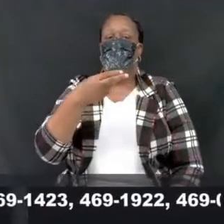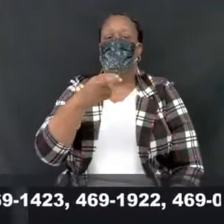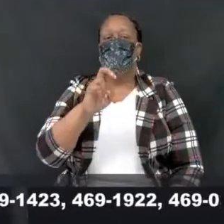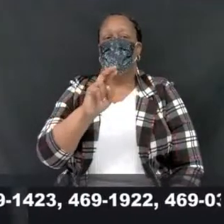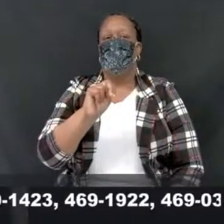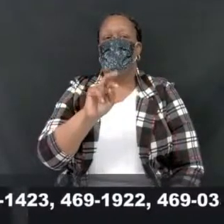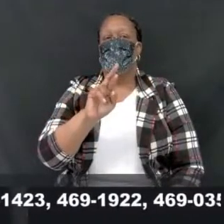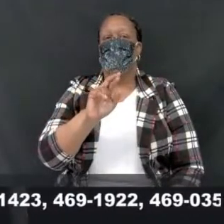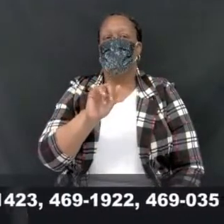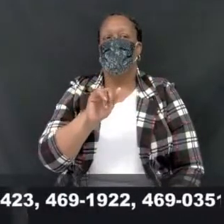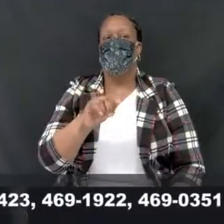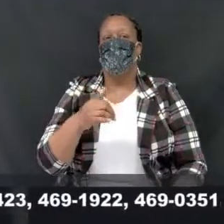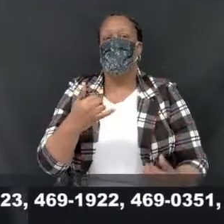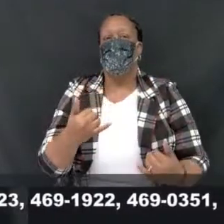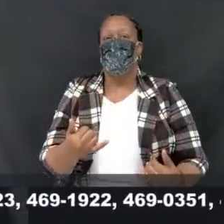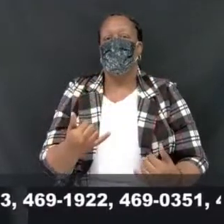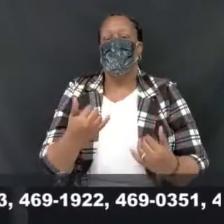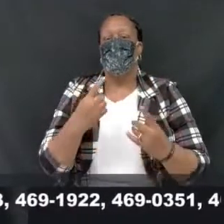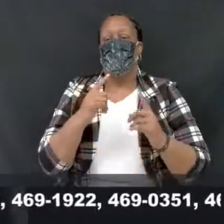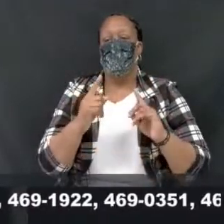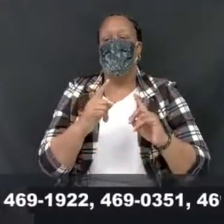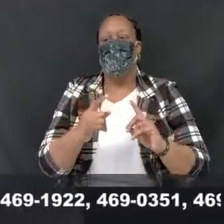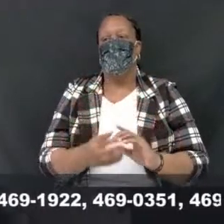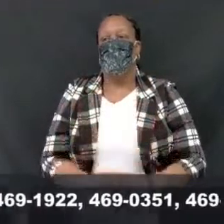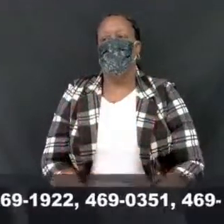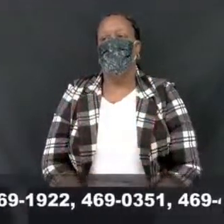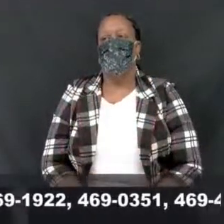give us his presentation.